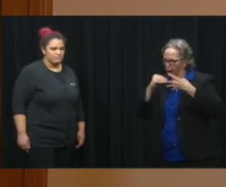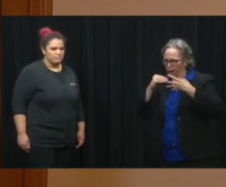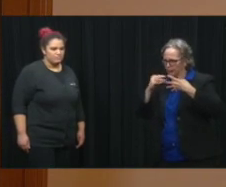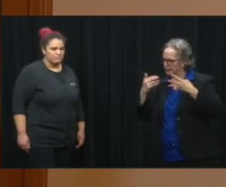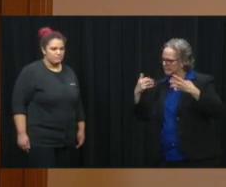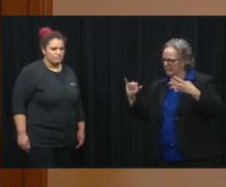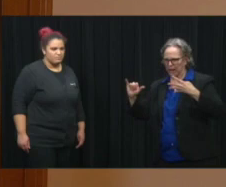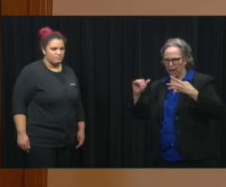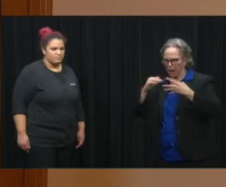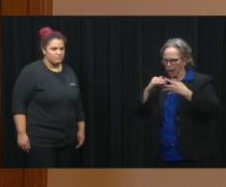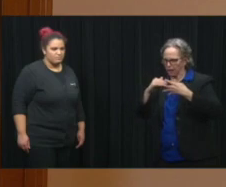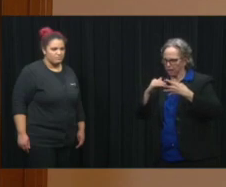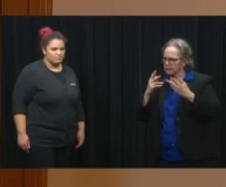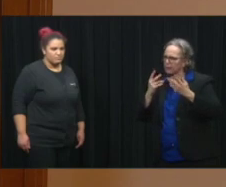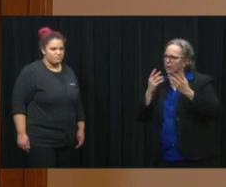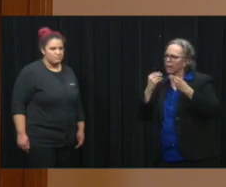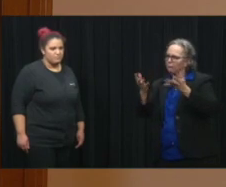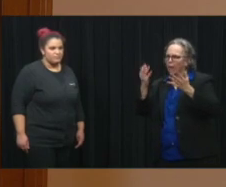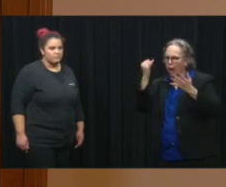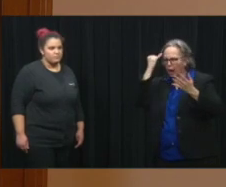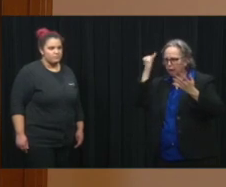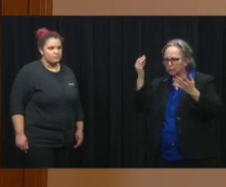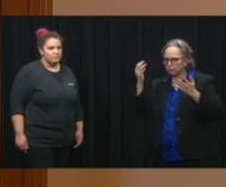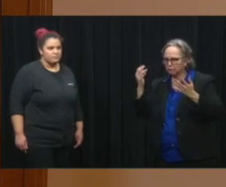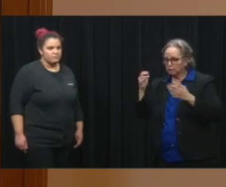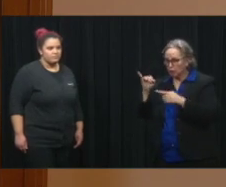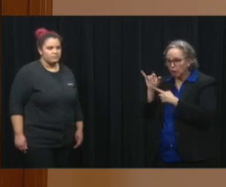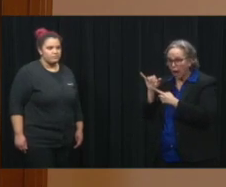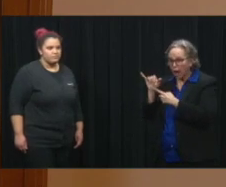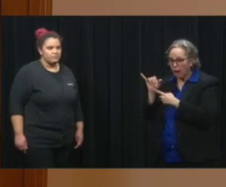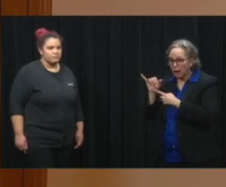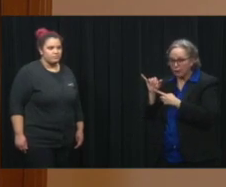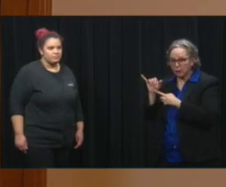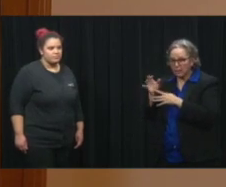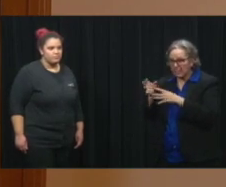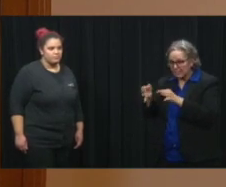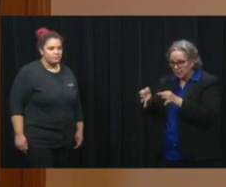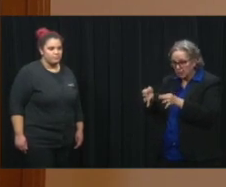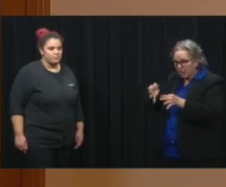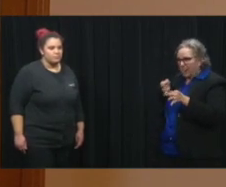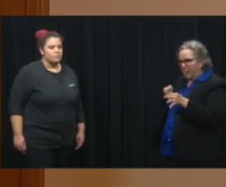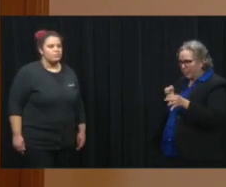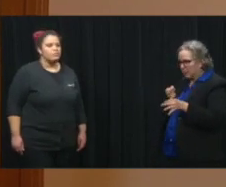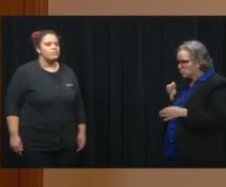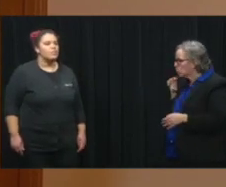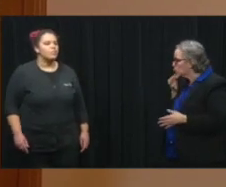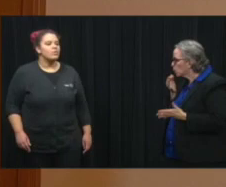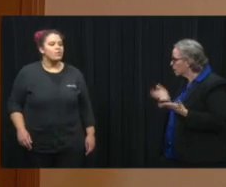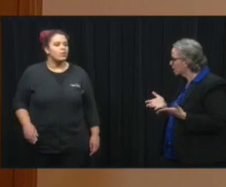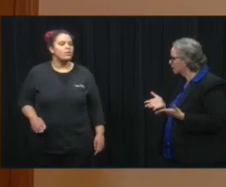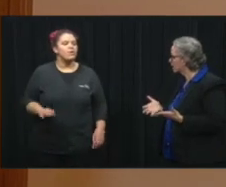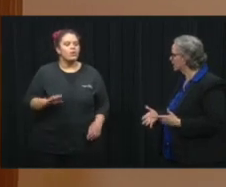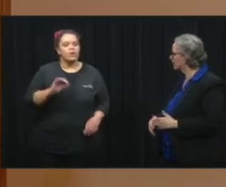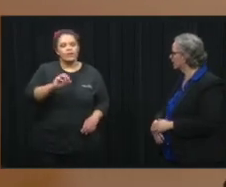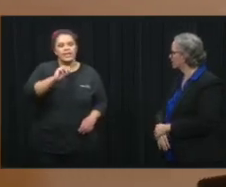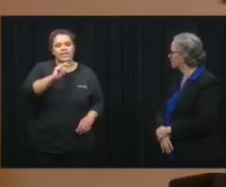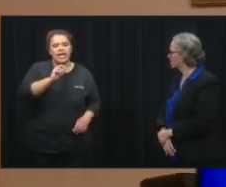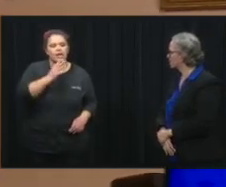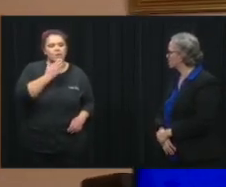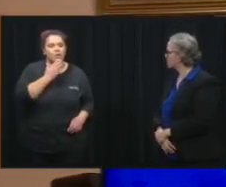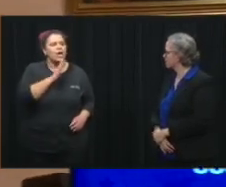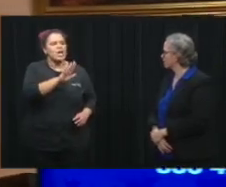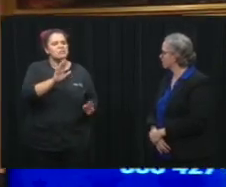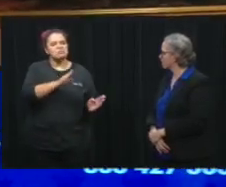of it, it's not July, it's closer at hand. Okay, thank you. And for the Lieutenant Governor, we're getting quite a